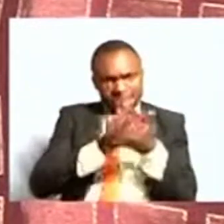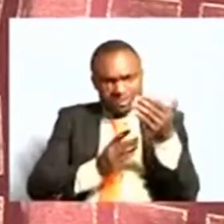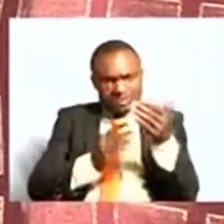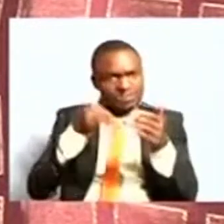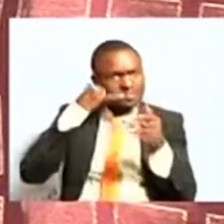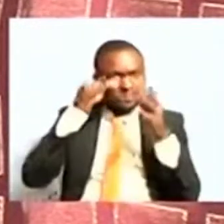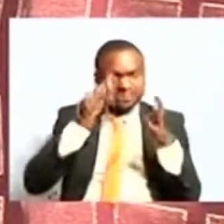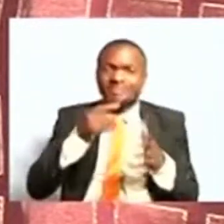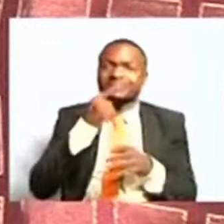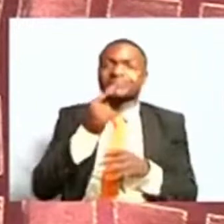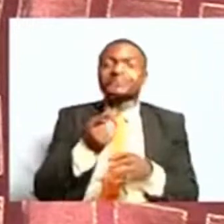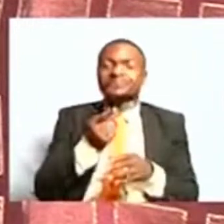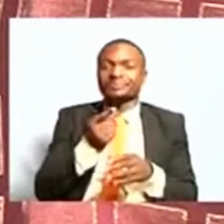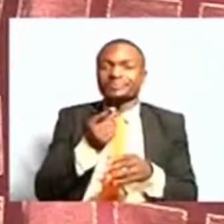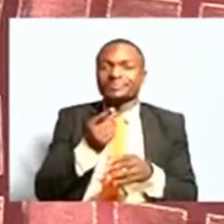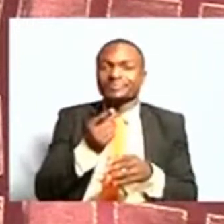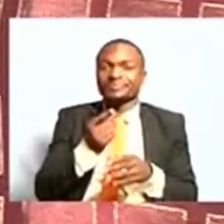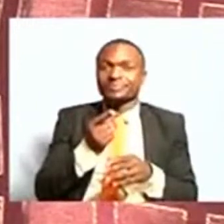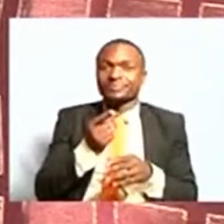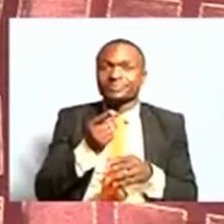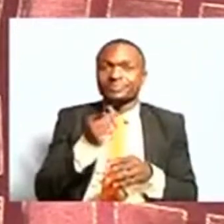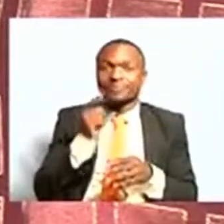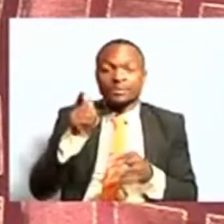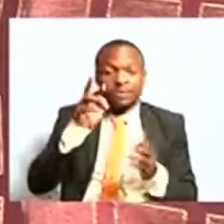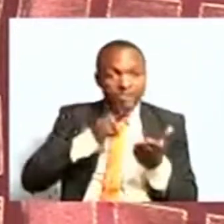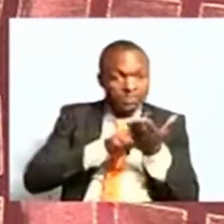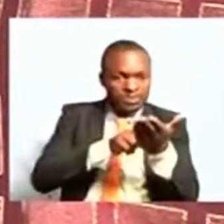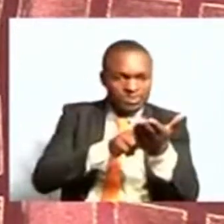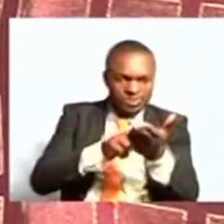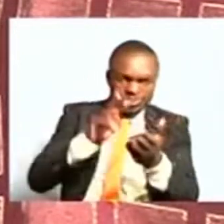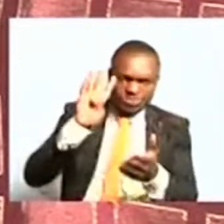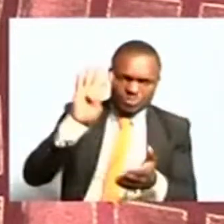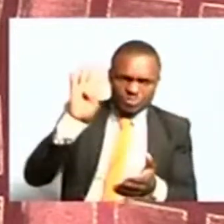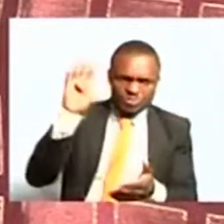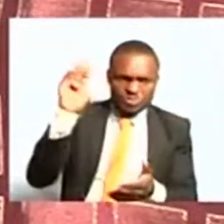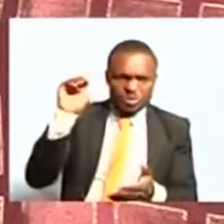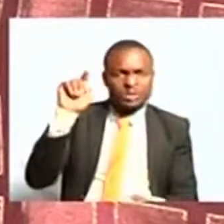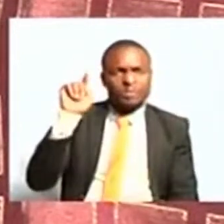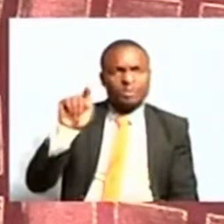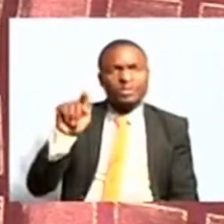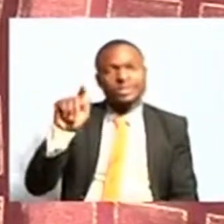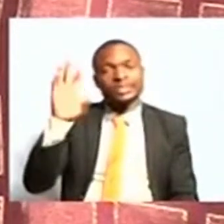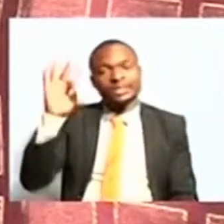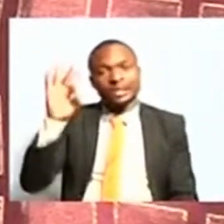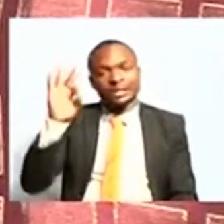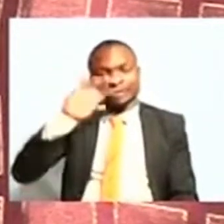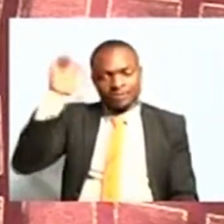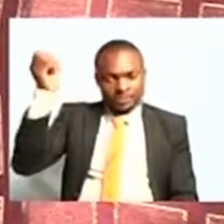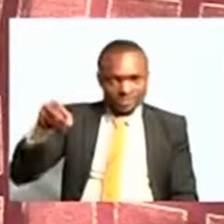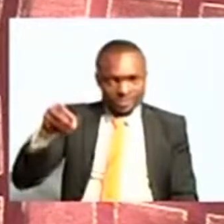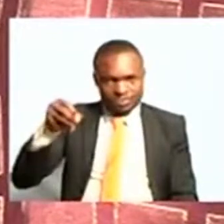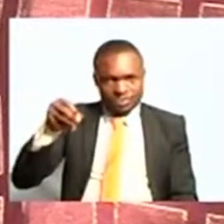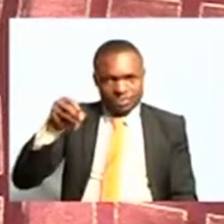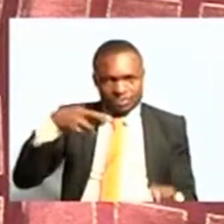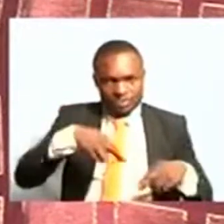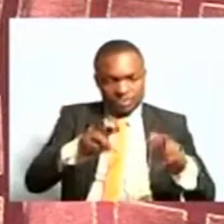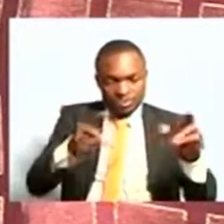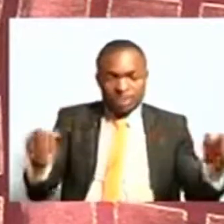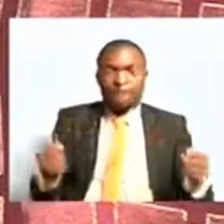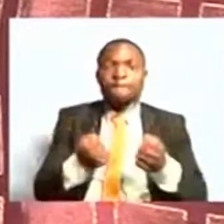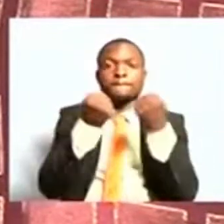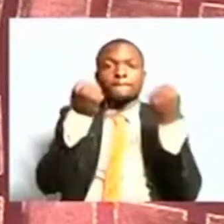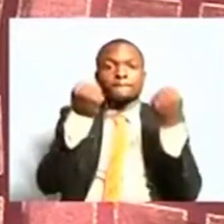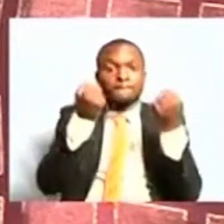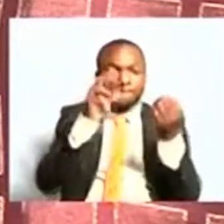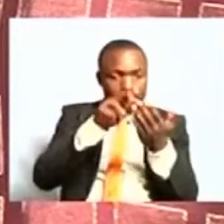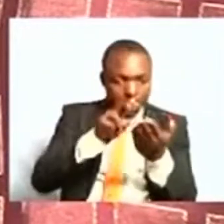because it actually represented 14.9% of the road traffic accidents